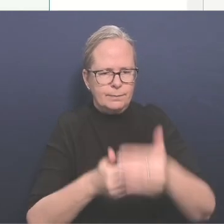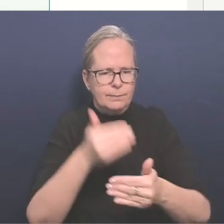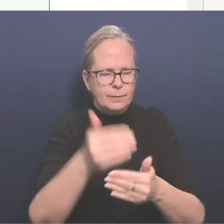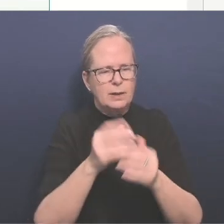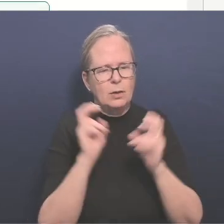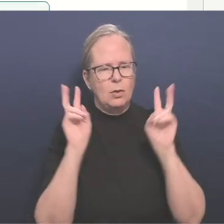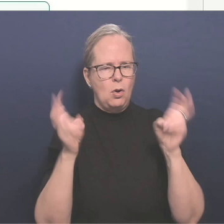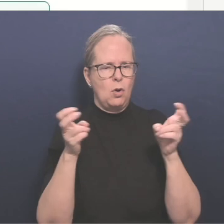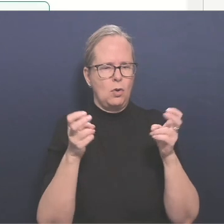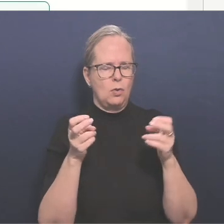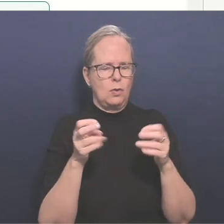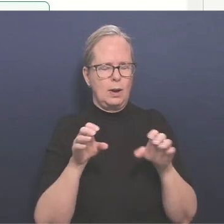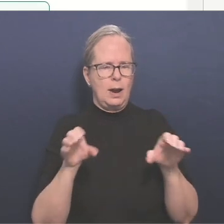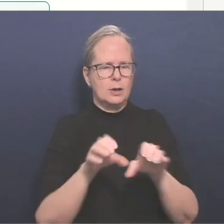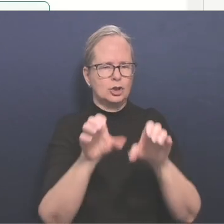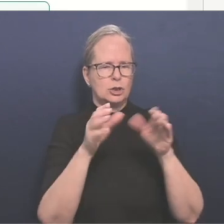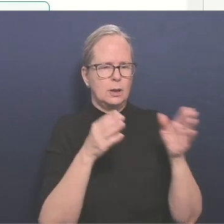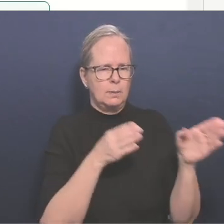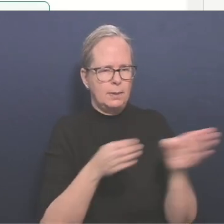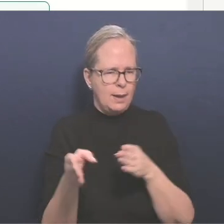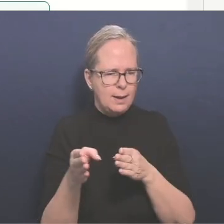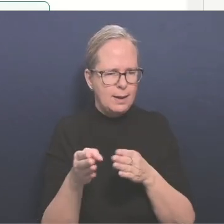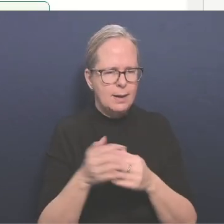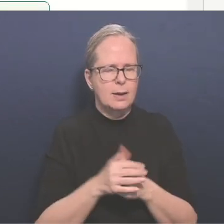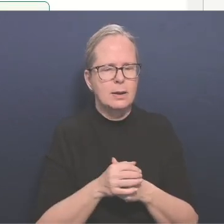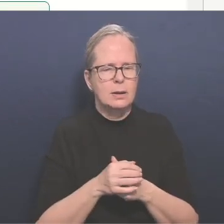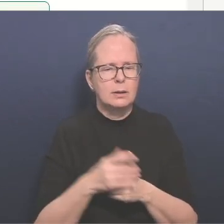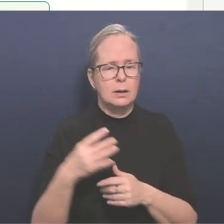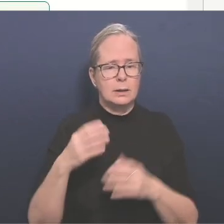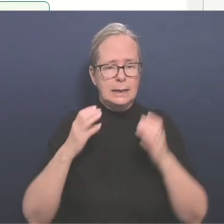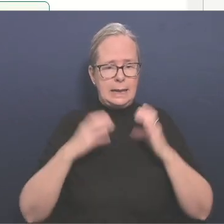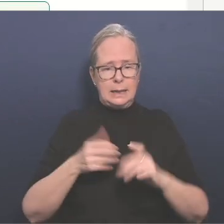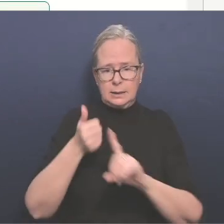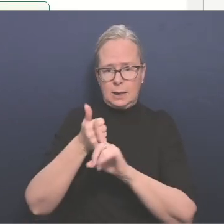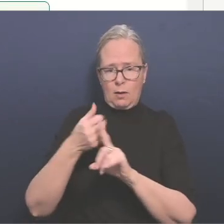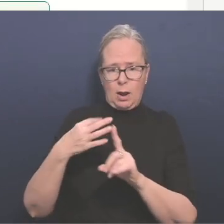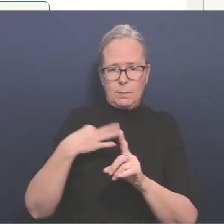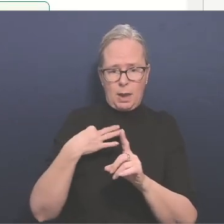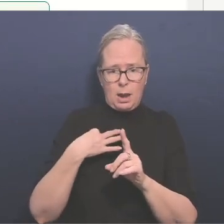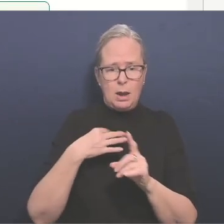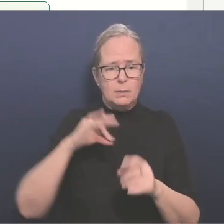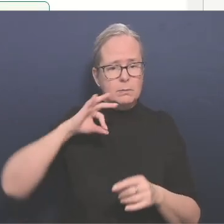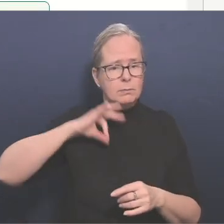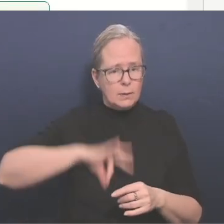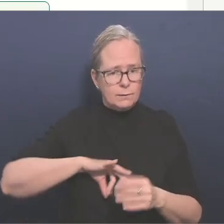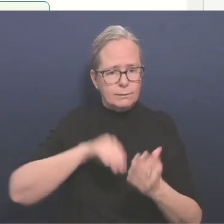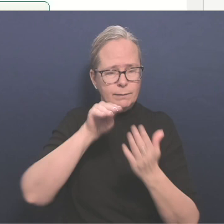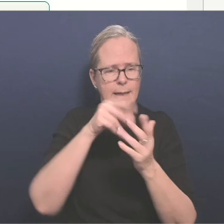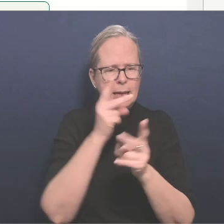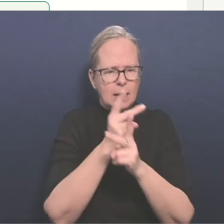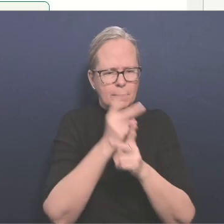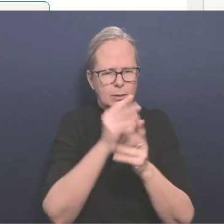and but for time, these are the key features that I'm able to discuss right now.